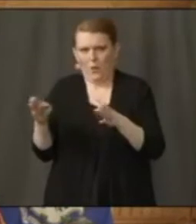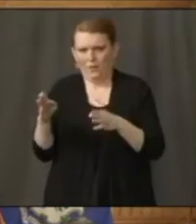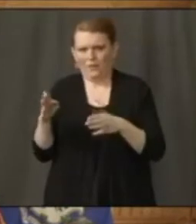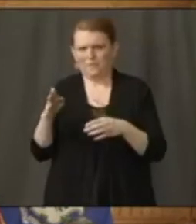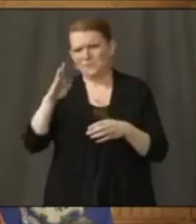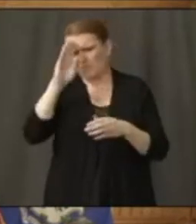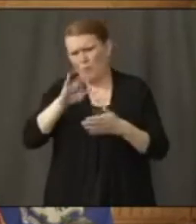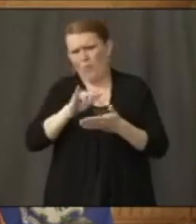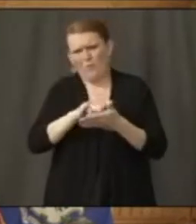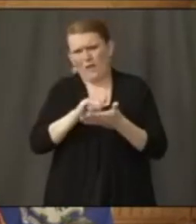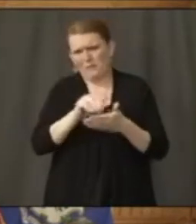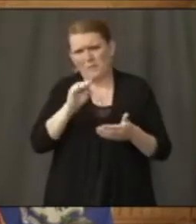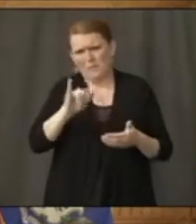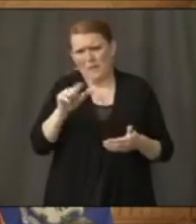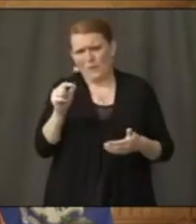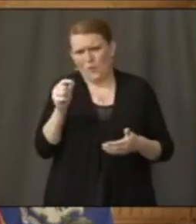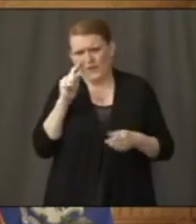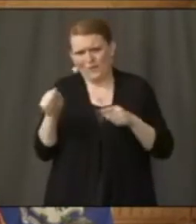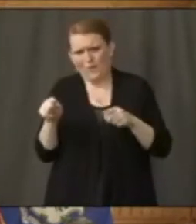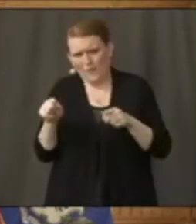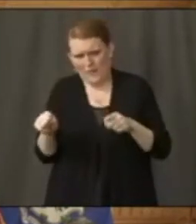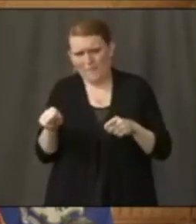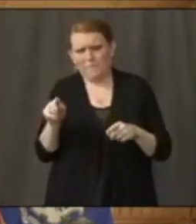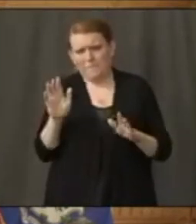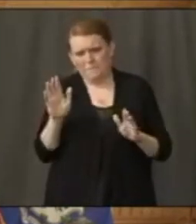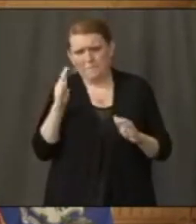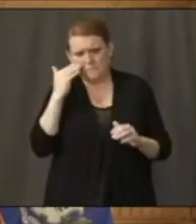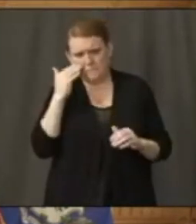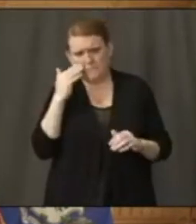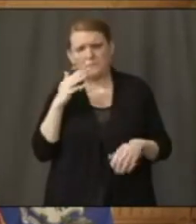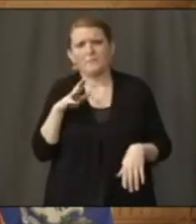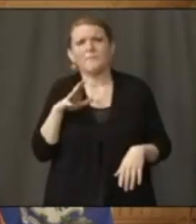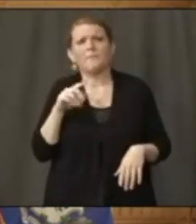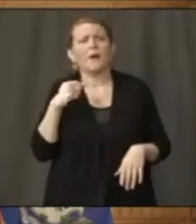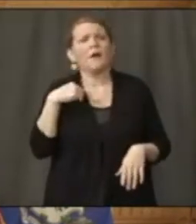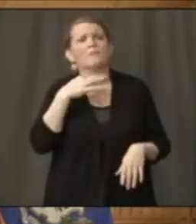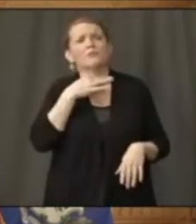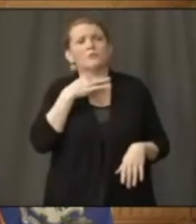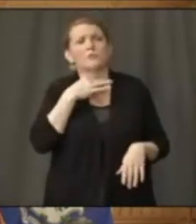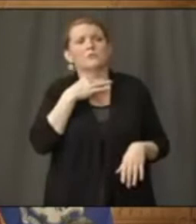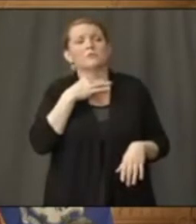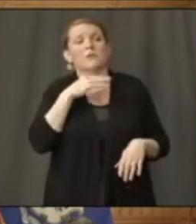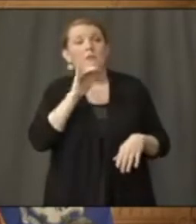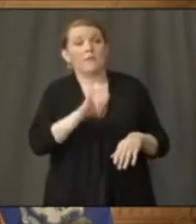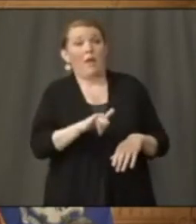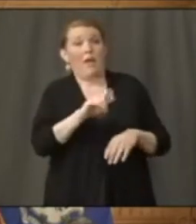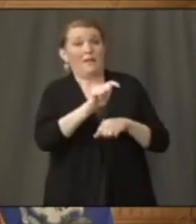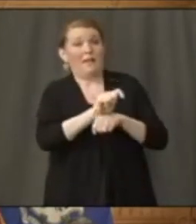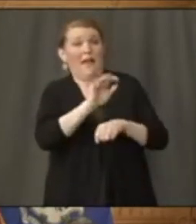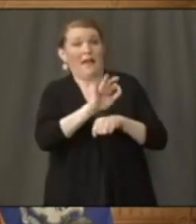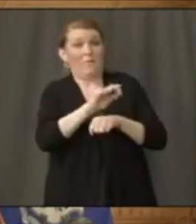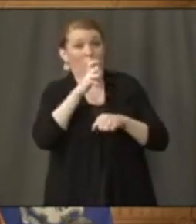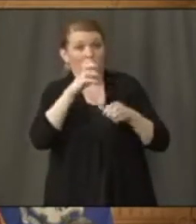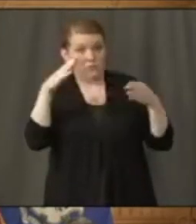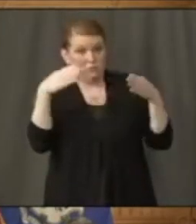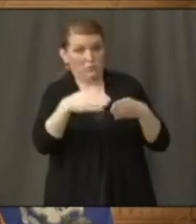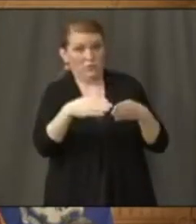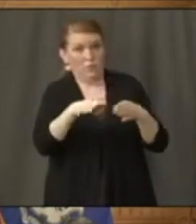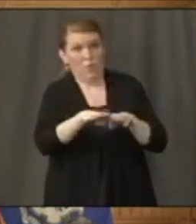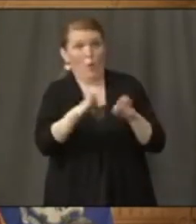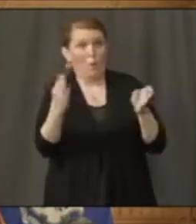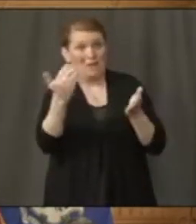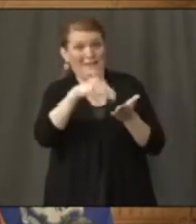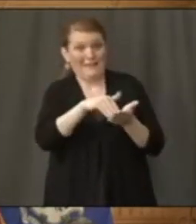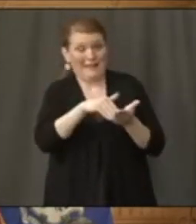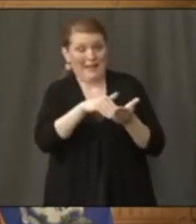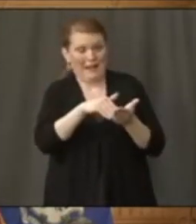the best advice that you are getting from your committee as to what would be a safe opening time for the